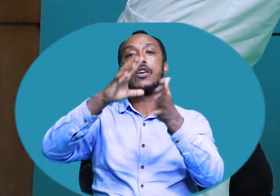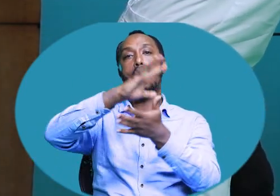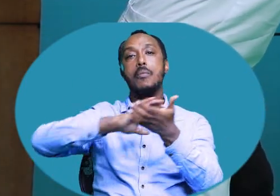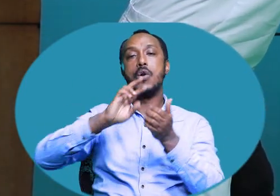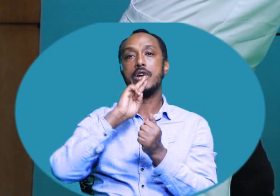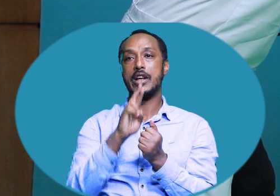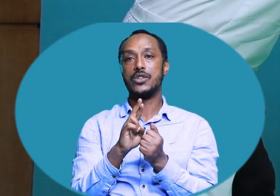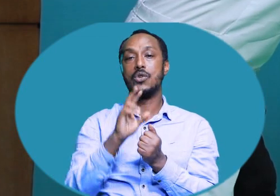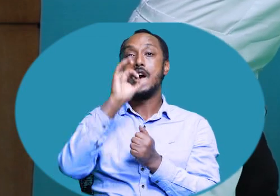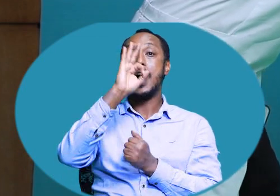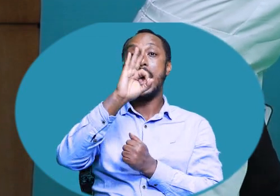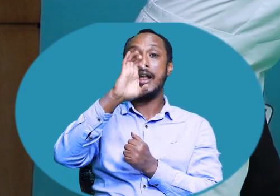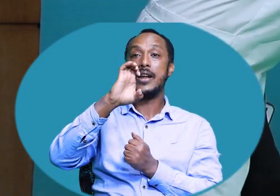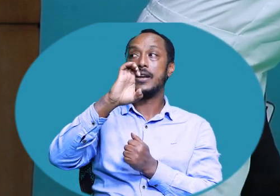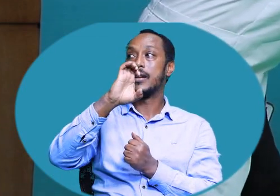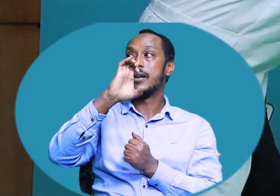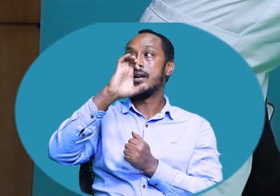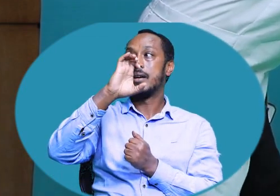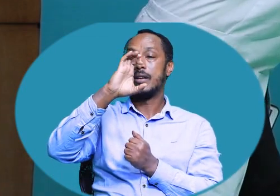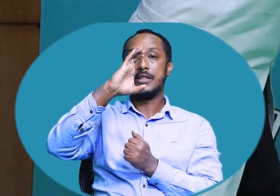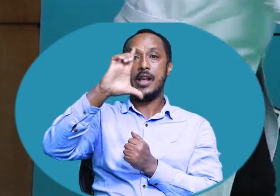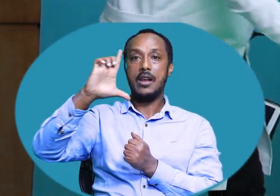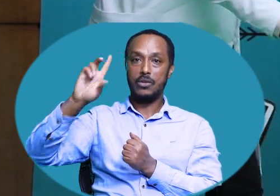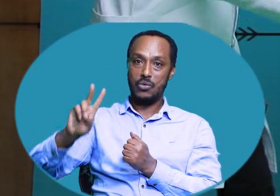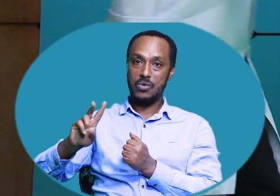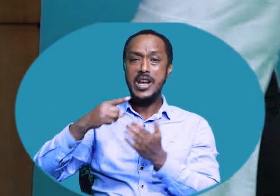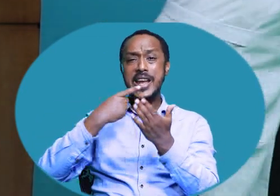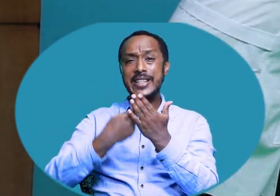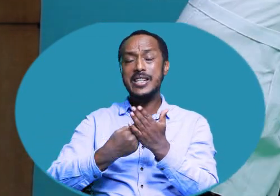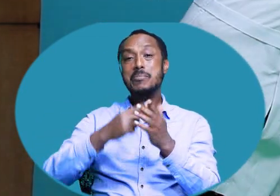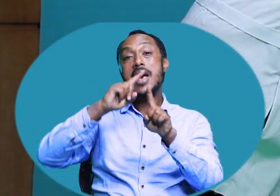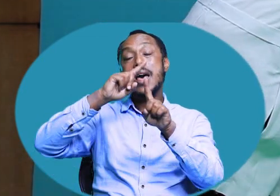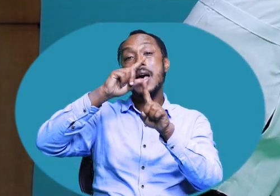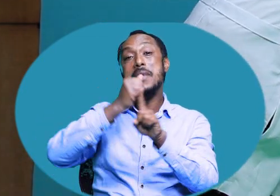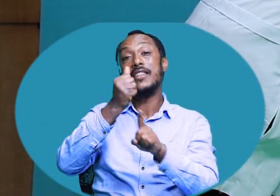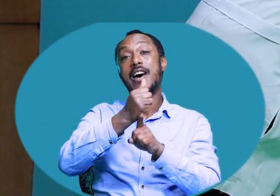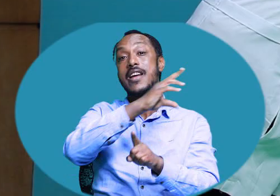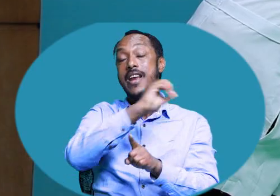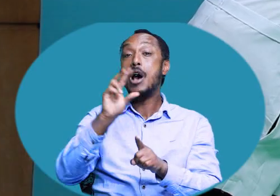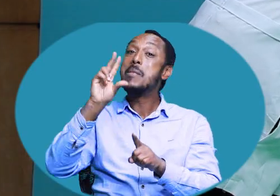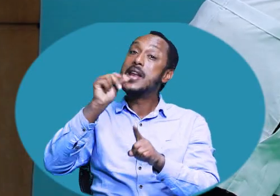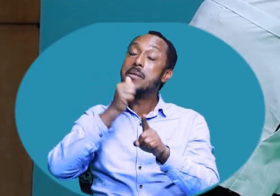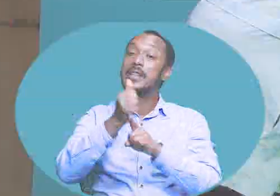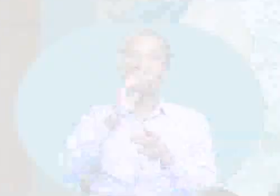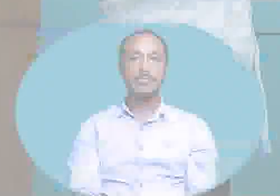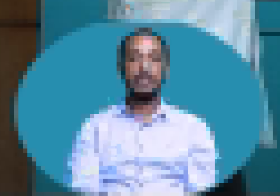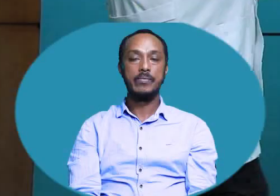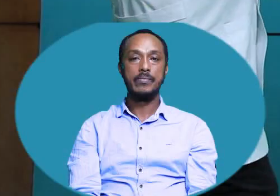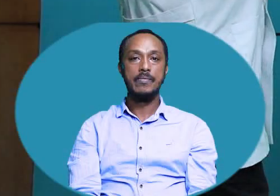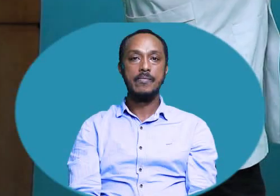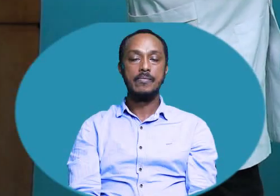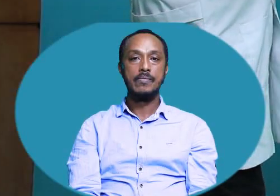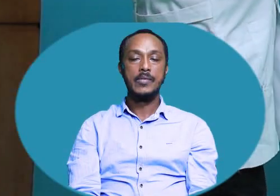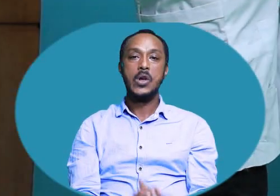Iron, FeCl2. Iron, FeCl3. Ionic compounds. Zinc chloride. Ionic compounds, and so on.